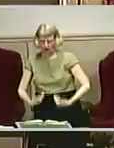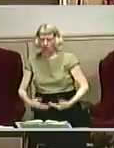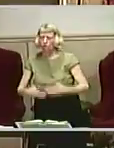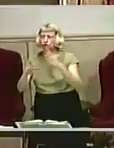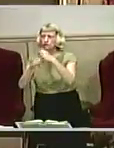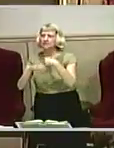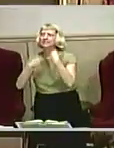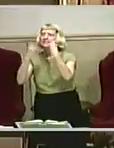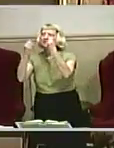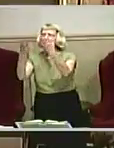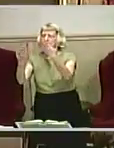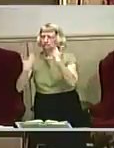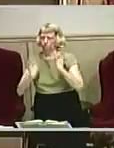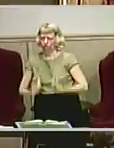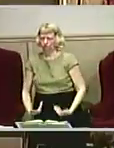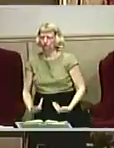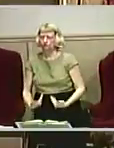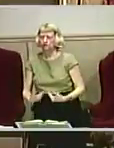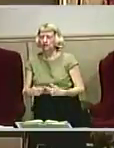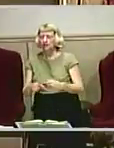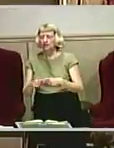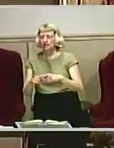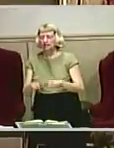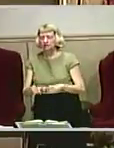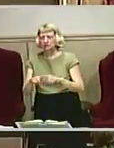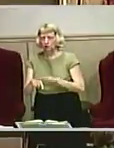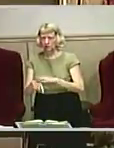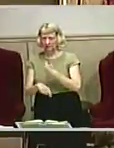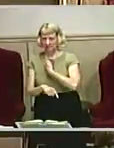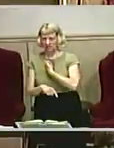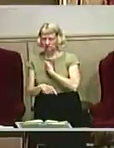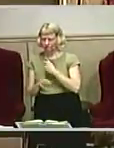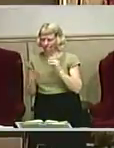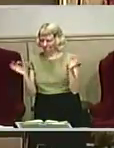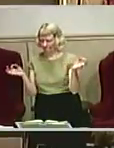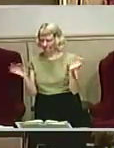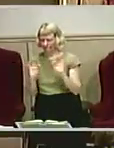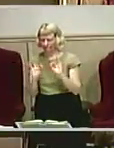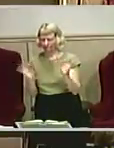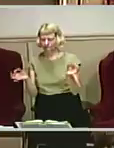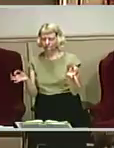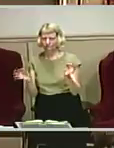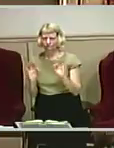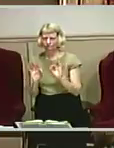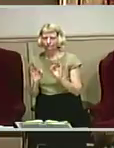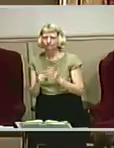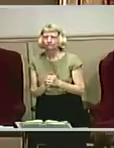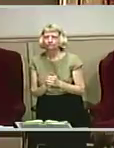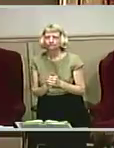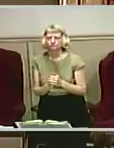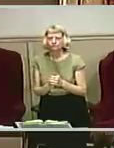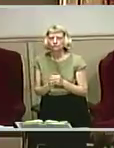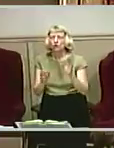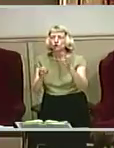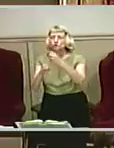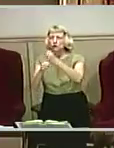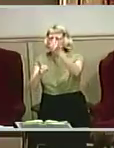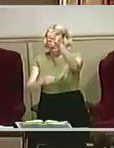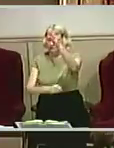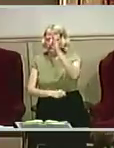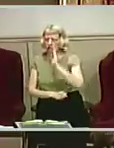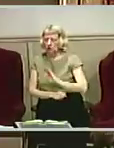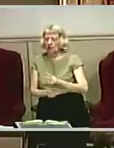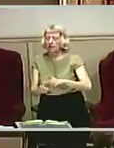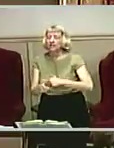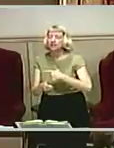Him everything, and then leaning on ourselves, that doesn't get us anywhere. Doesn't get us anywhere. Trust in God,